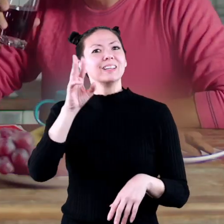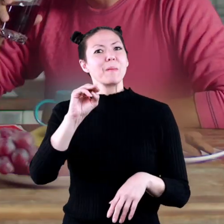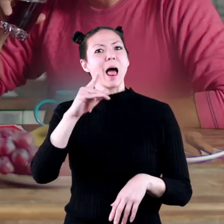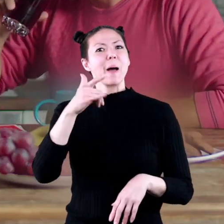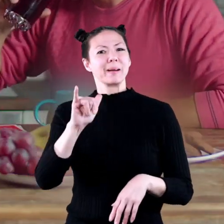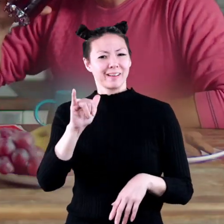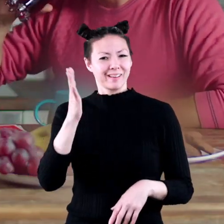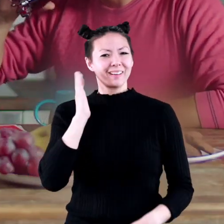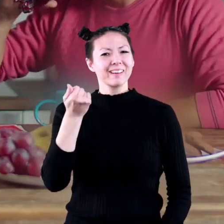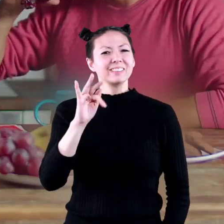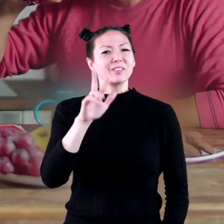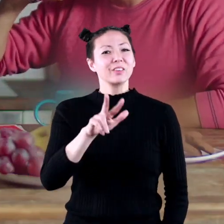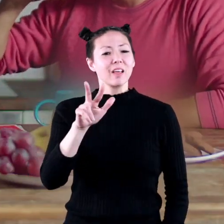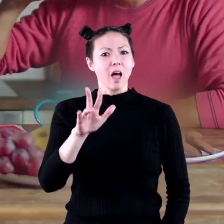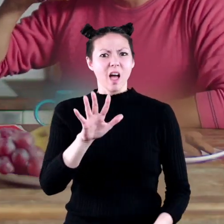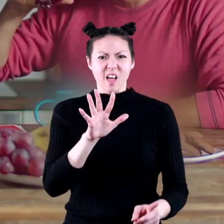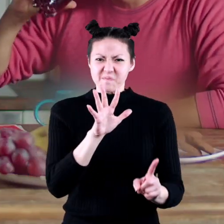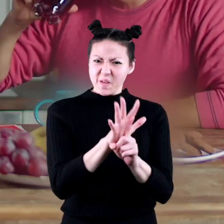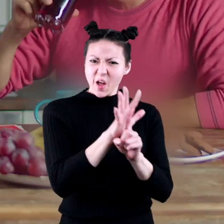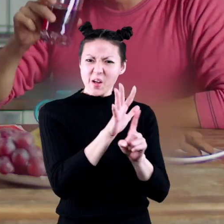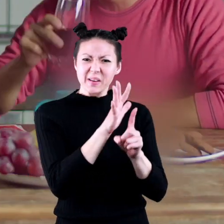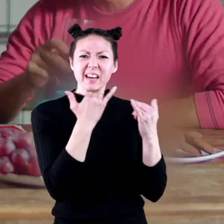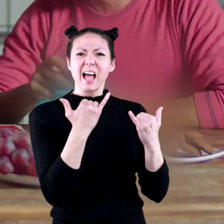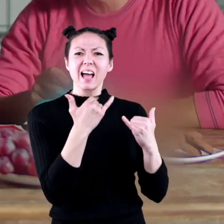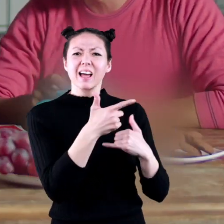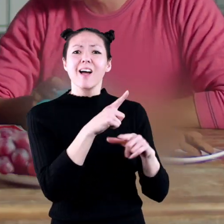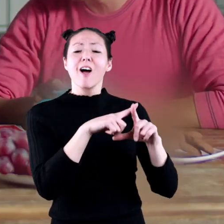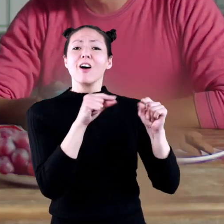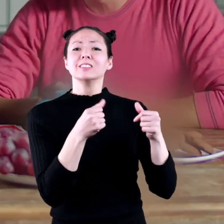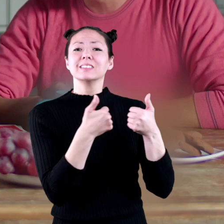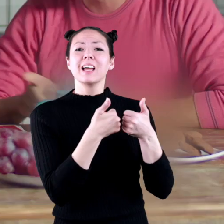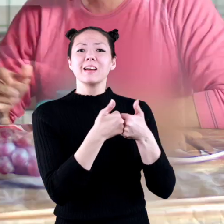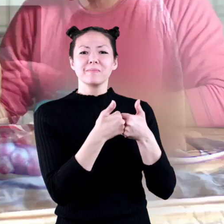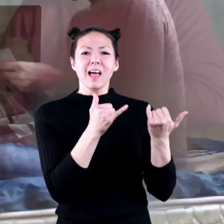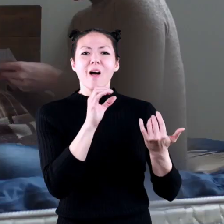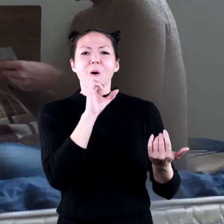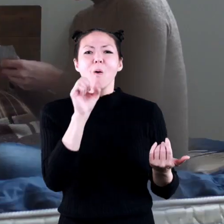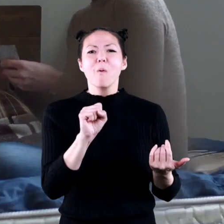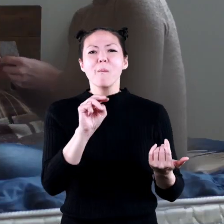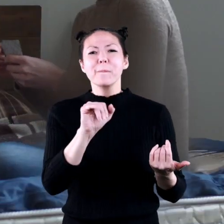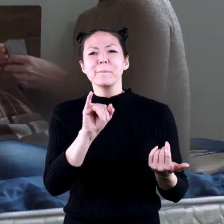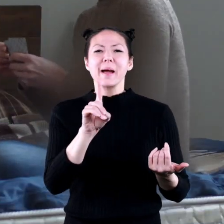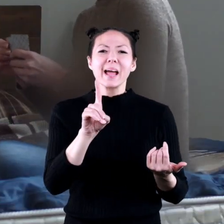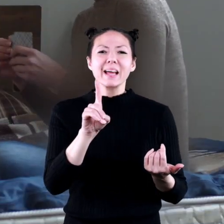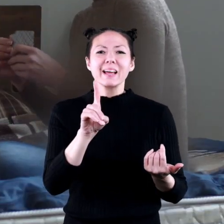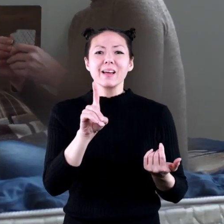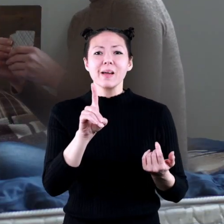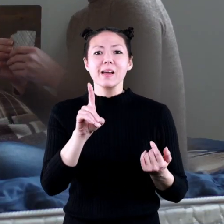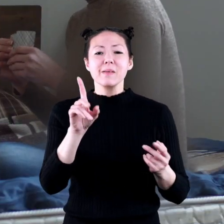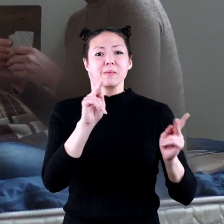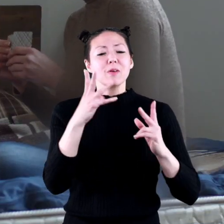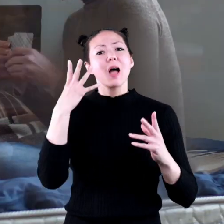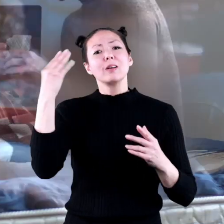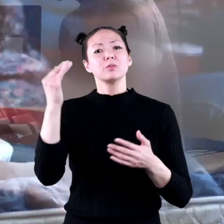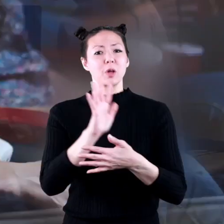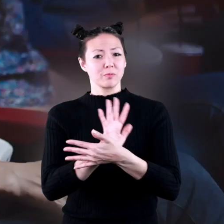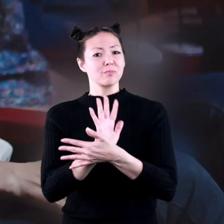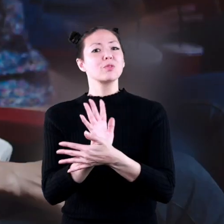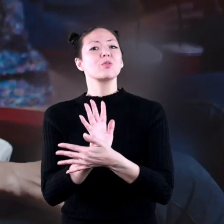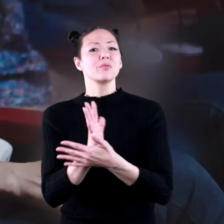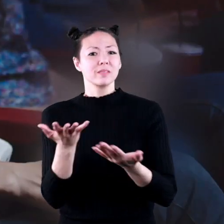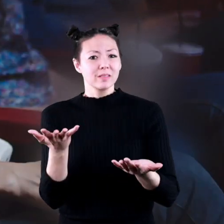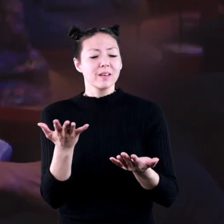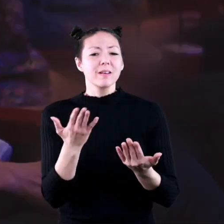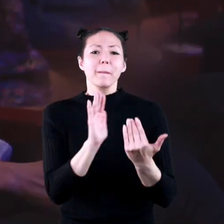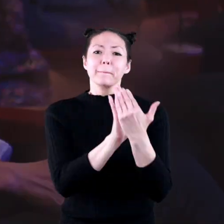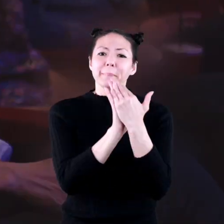like Monopoly, which was invented in 1933, became popular, as did card games like Old Maid. When